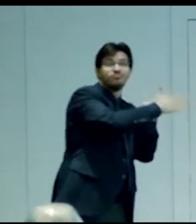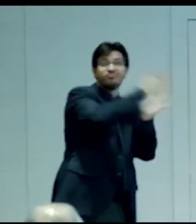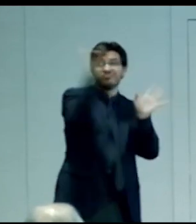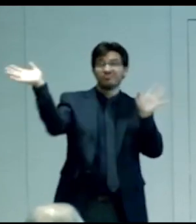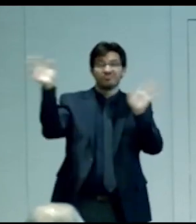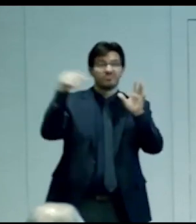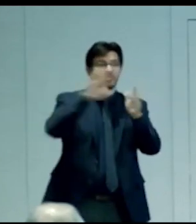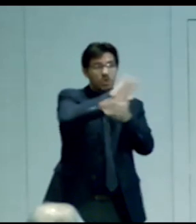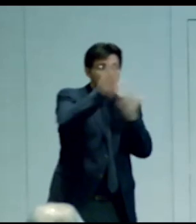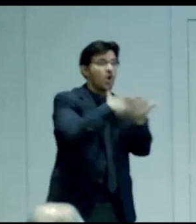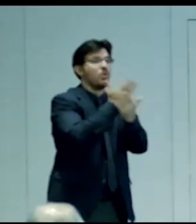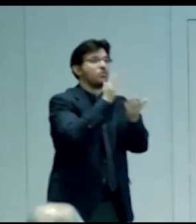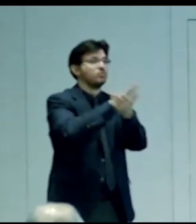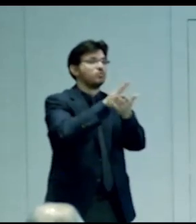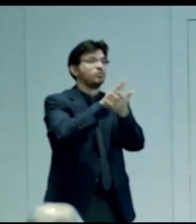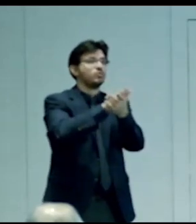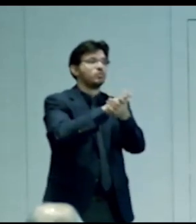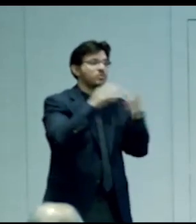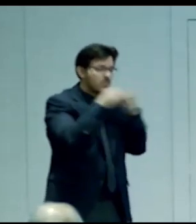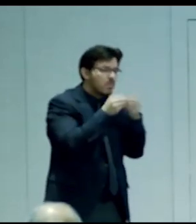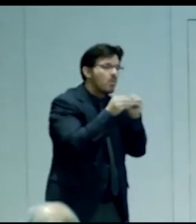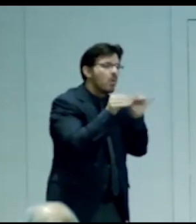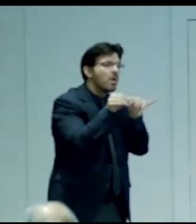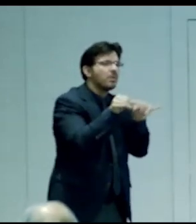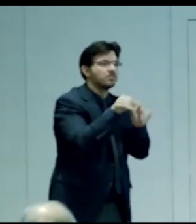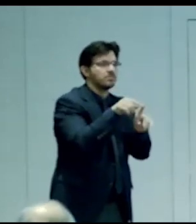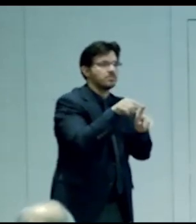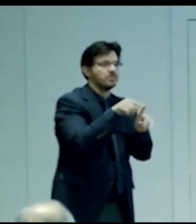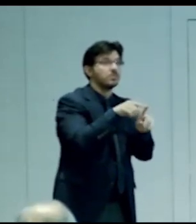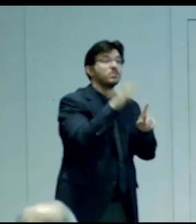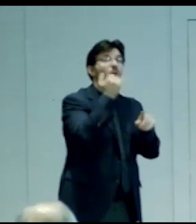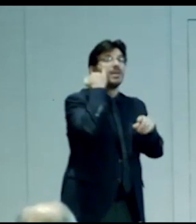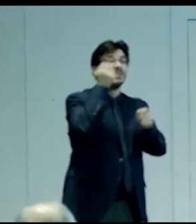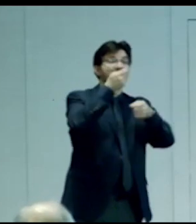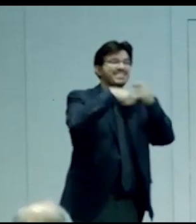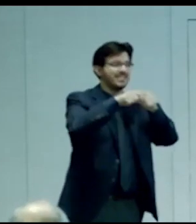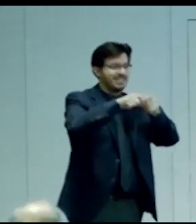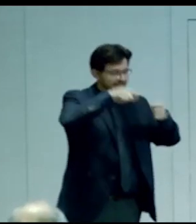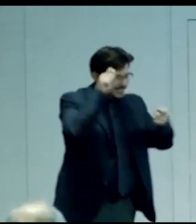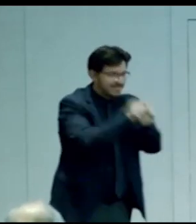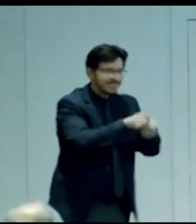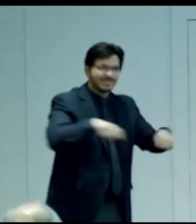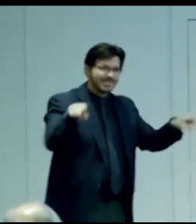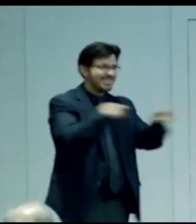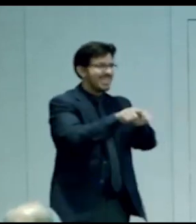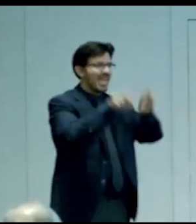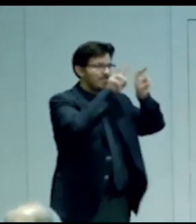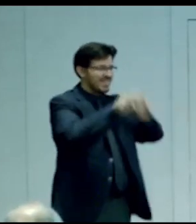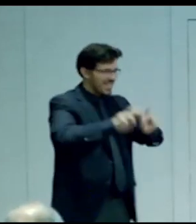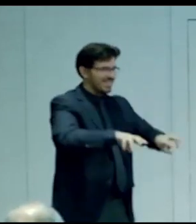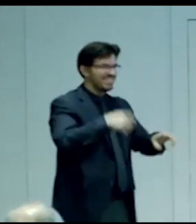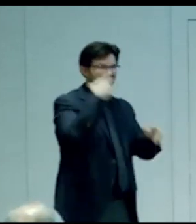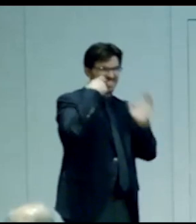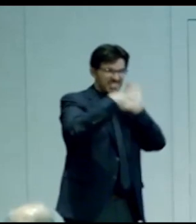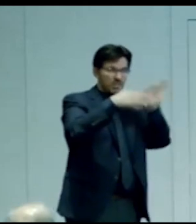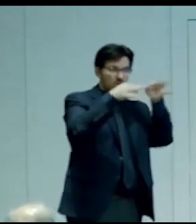sample. So when we did that and substituted, I did the exact same analysis as I just reported to you with